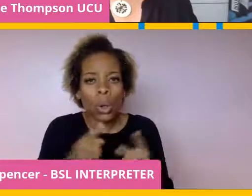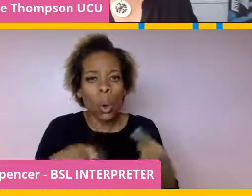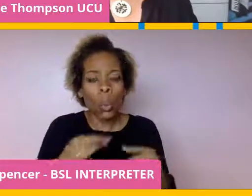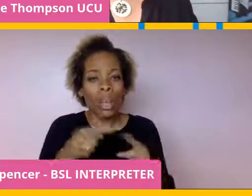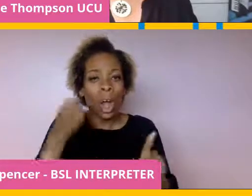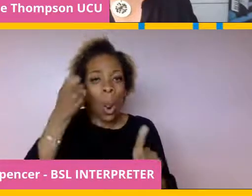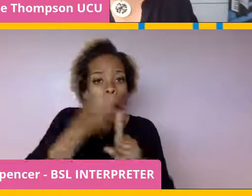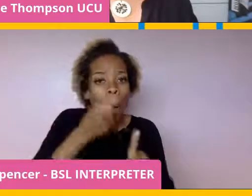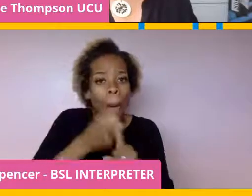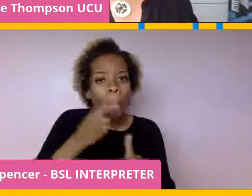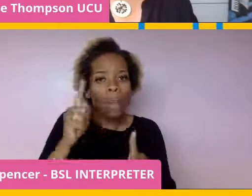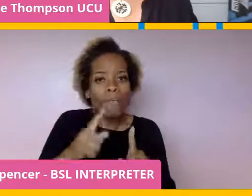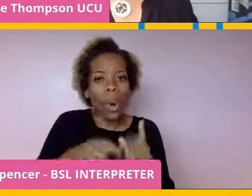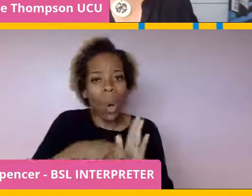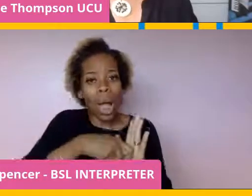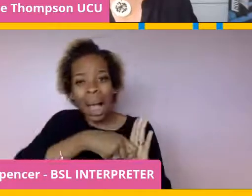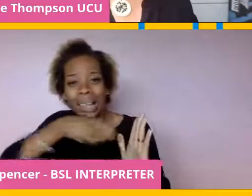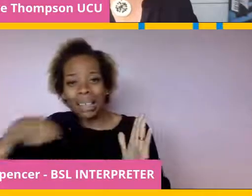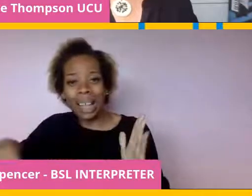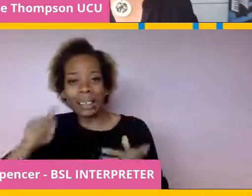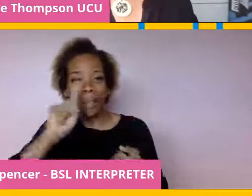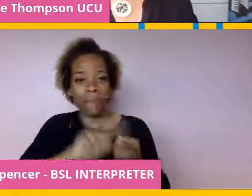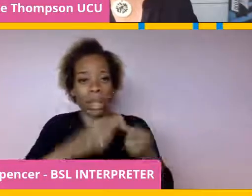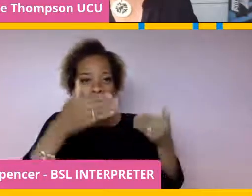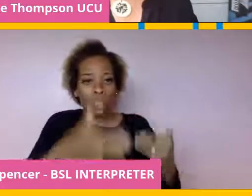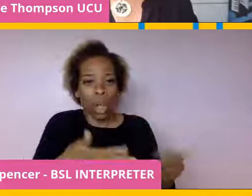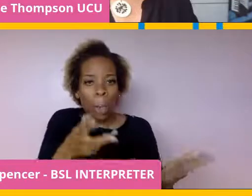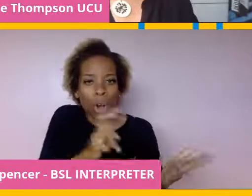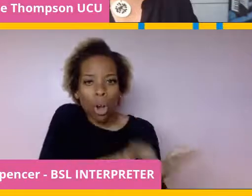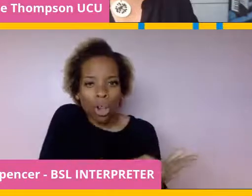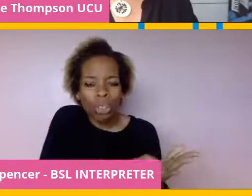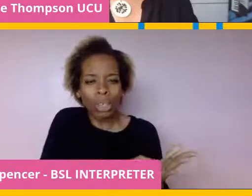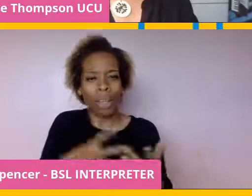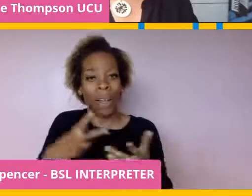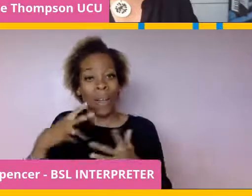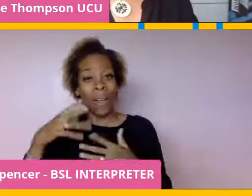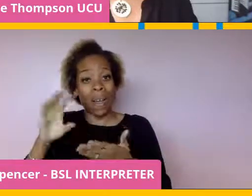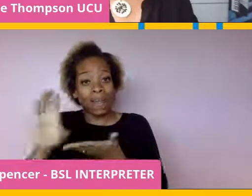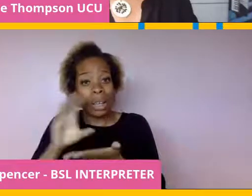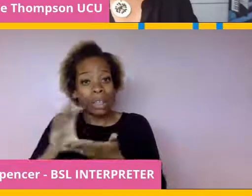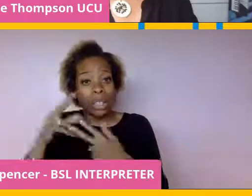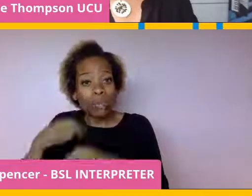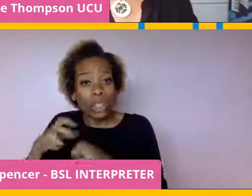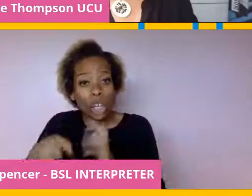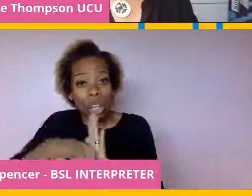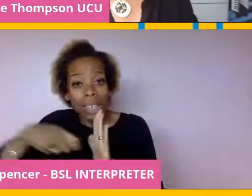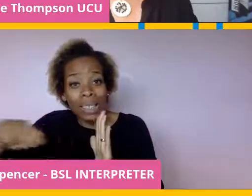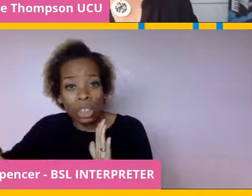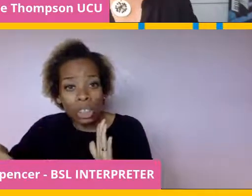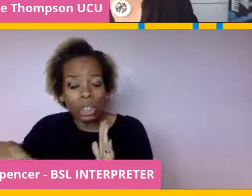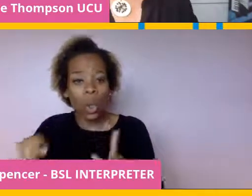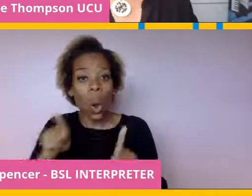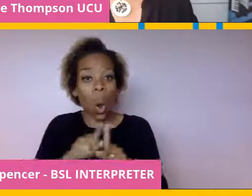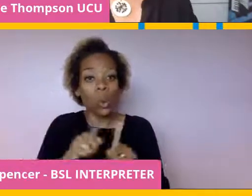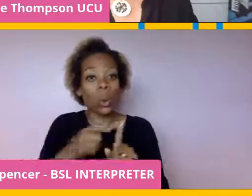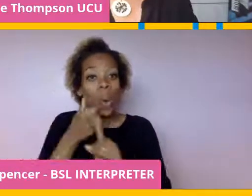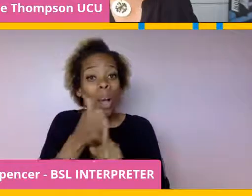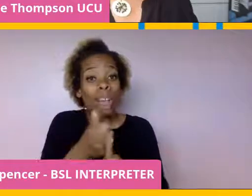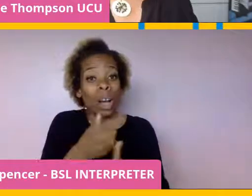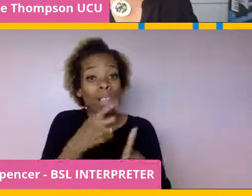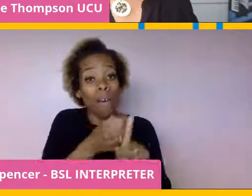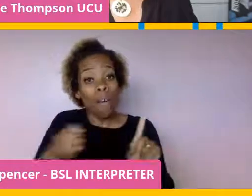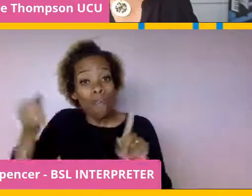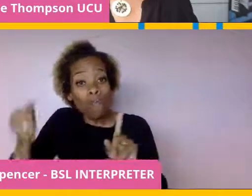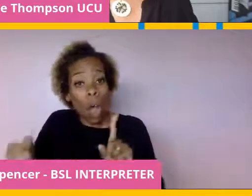well. But we're also doing things like lobbying for extensions to extend contracts. We're lobbying for funded research extensions. We're providing